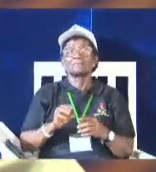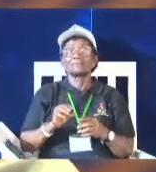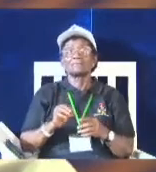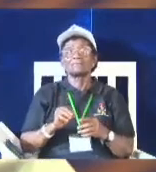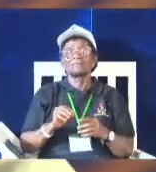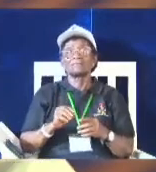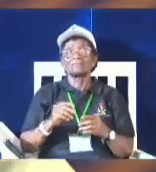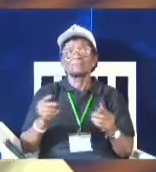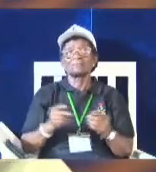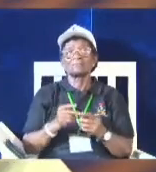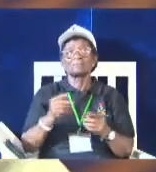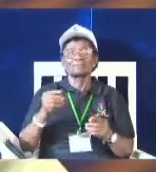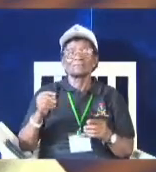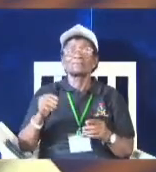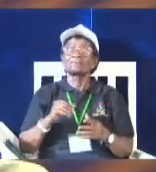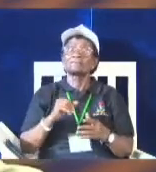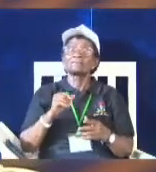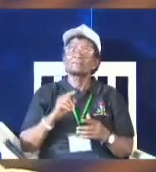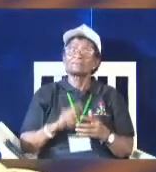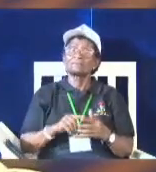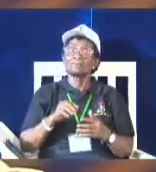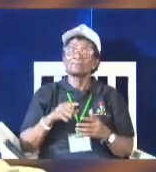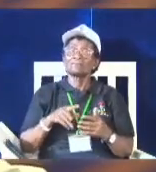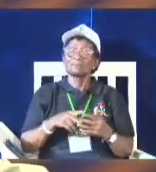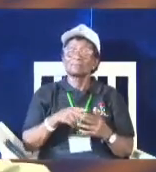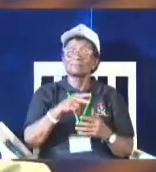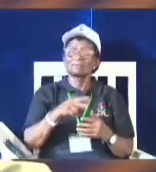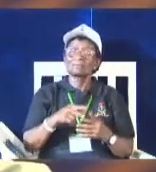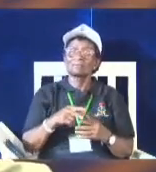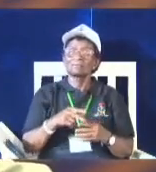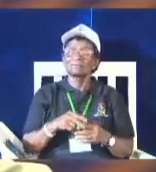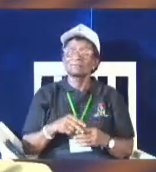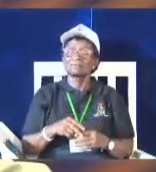short, after a long while,